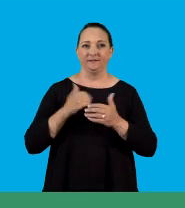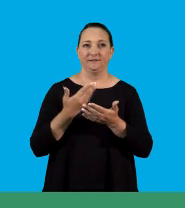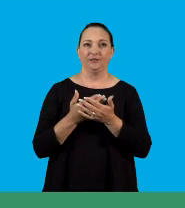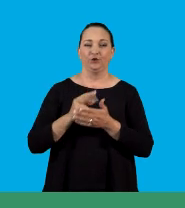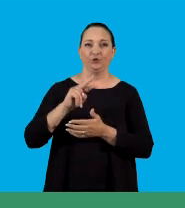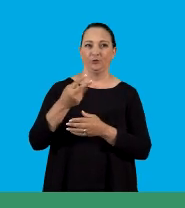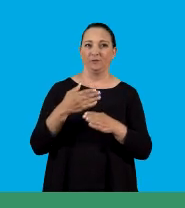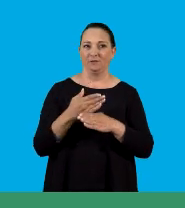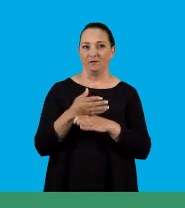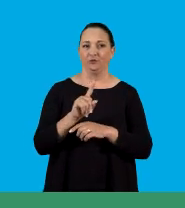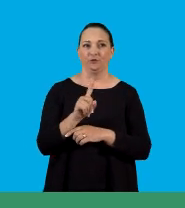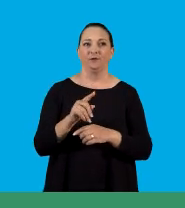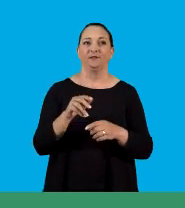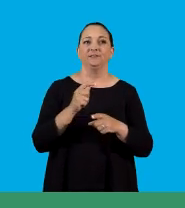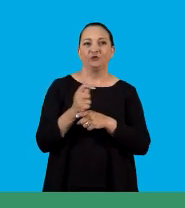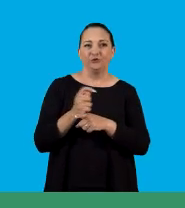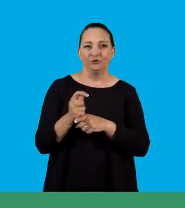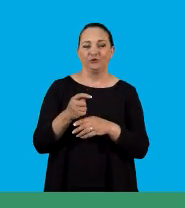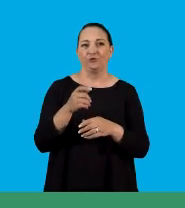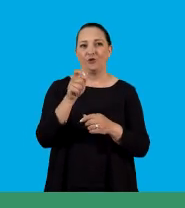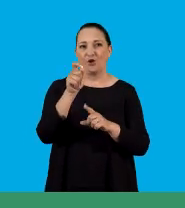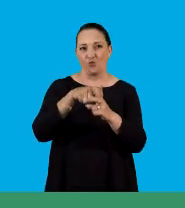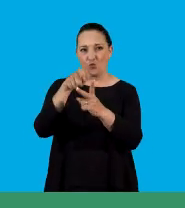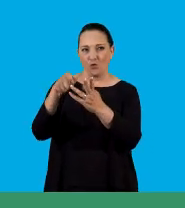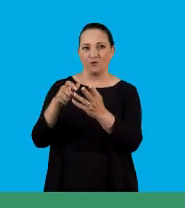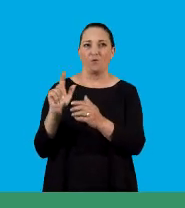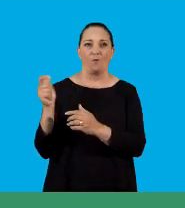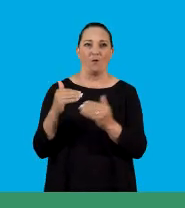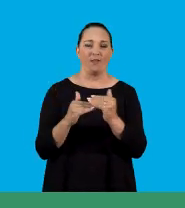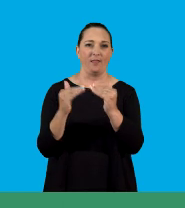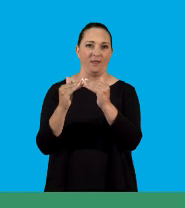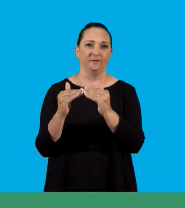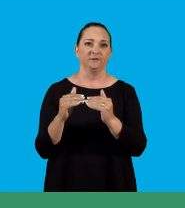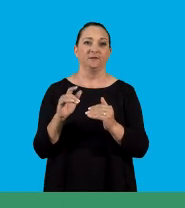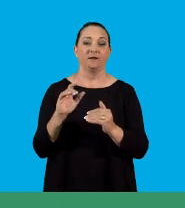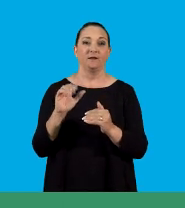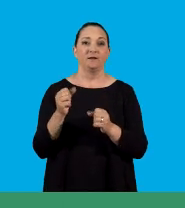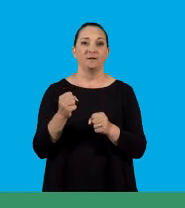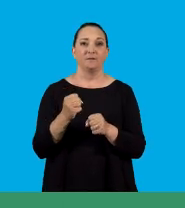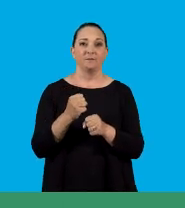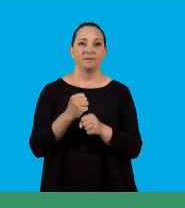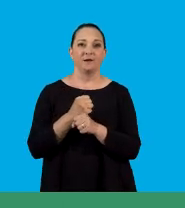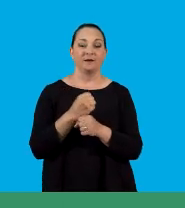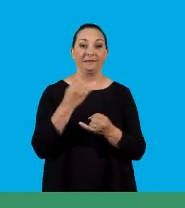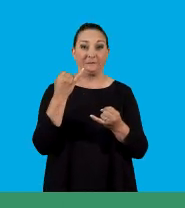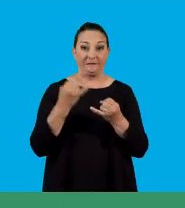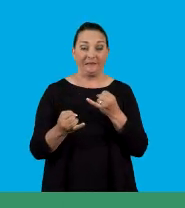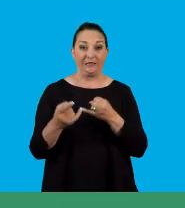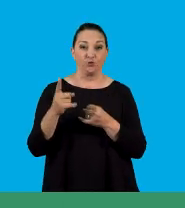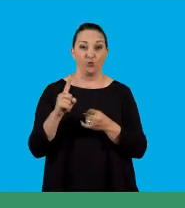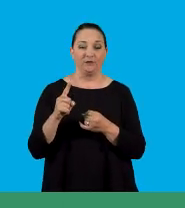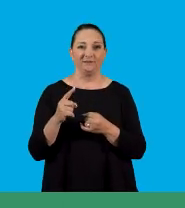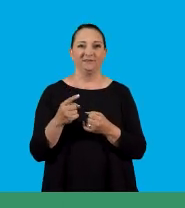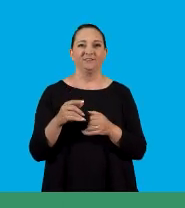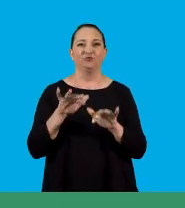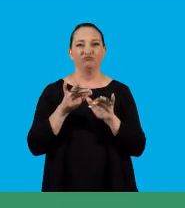so that everyone understands their role in quality management. And then another one is to talk about the common errors now, to